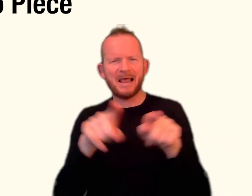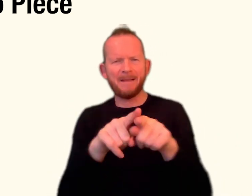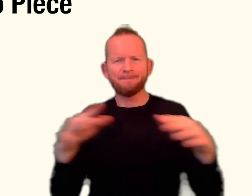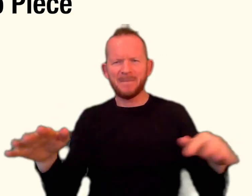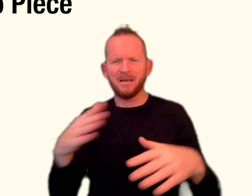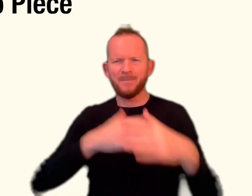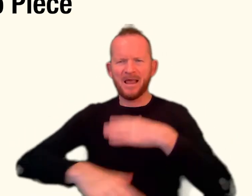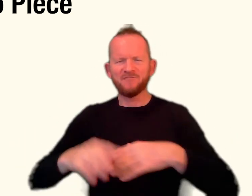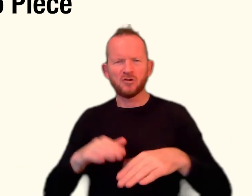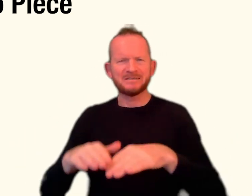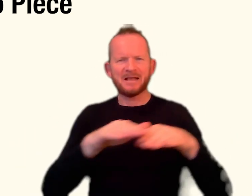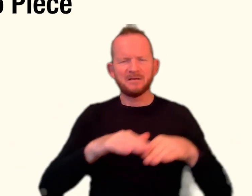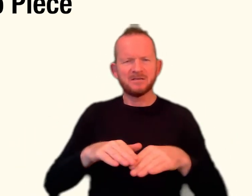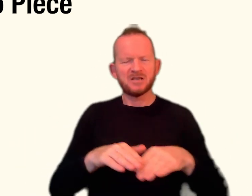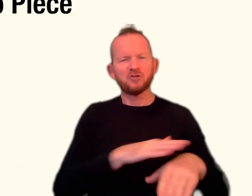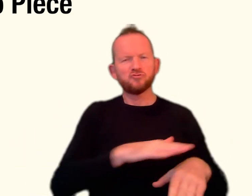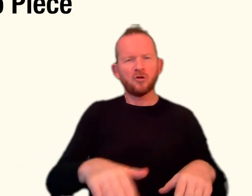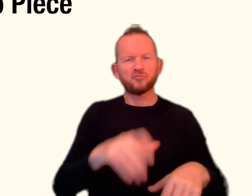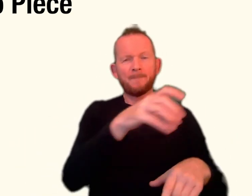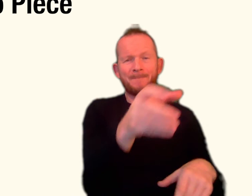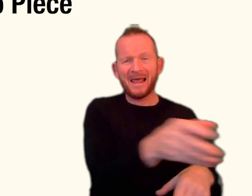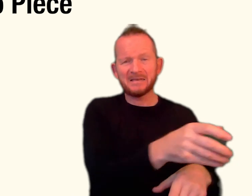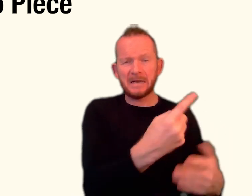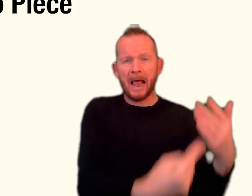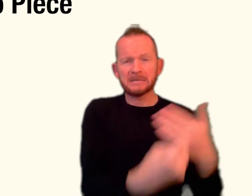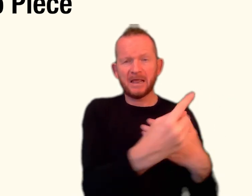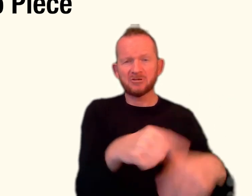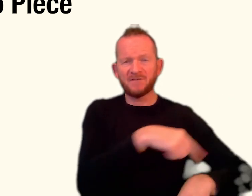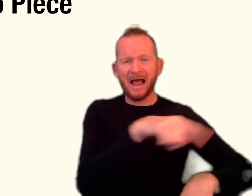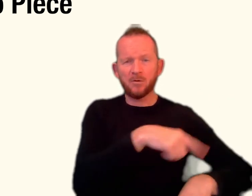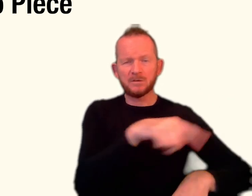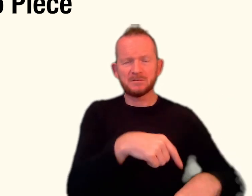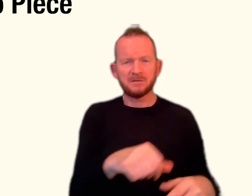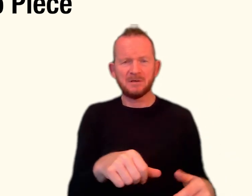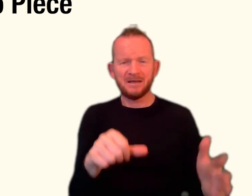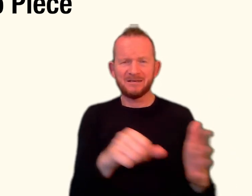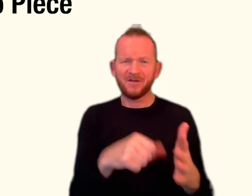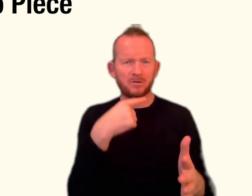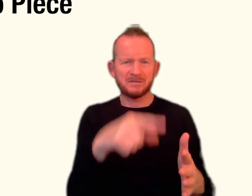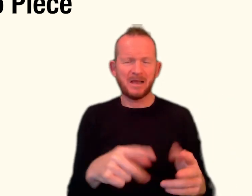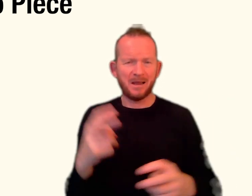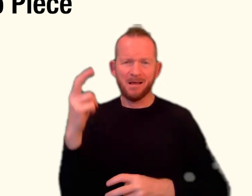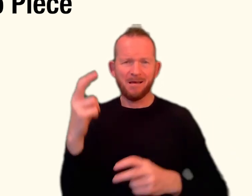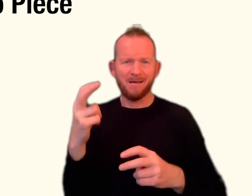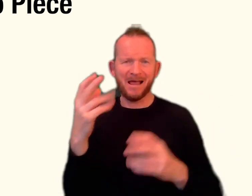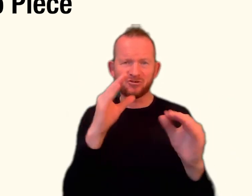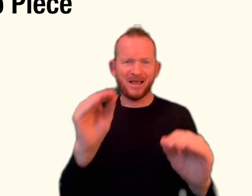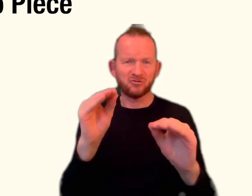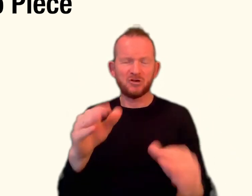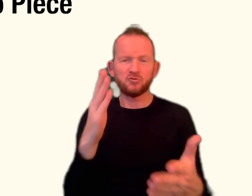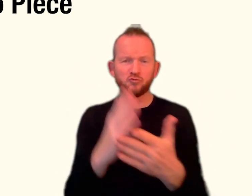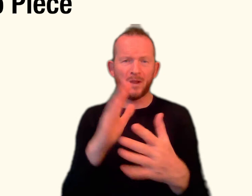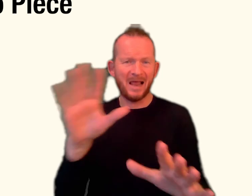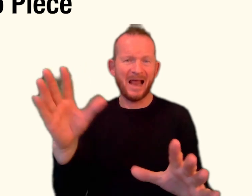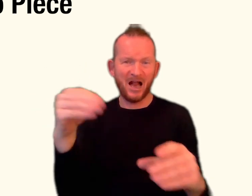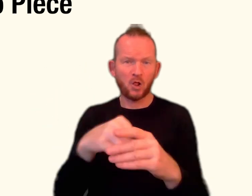in isolation for hours, it is difficult to argue that we have reached a point where education is truly inclusive. Over the